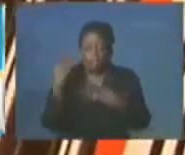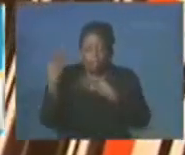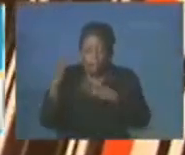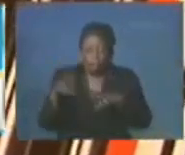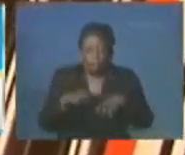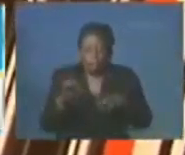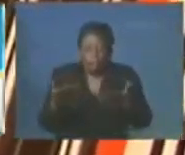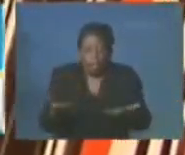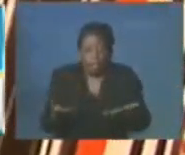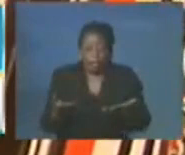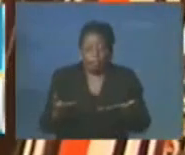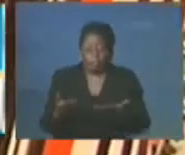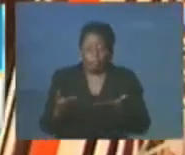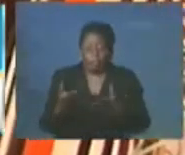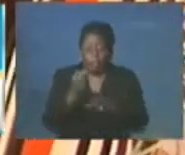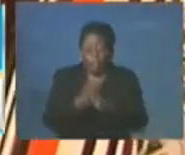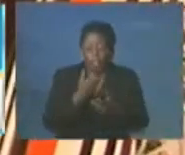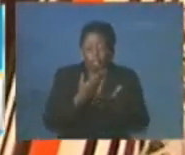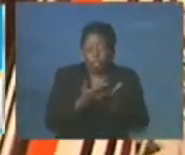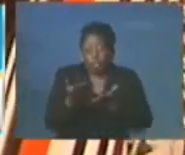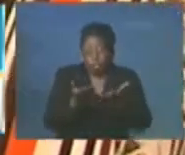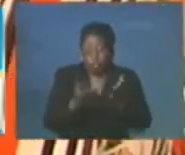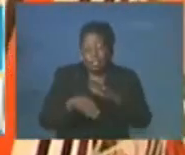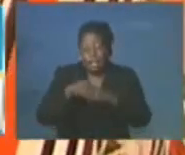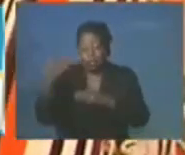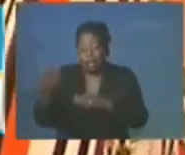traveling here, about obtaining goods and services outside of the Bahamas. So those are some of the global challenges.